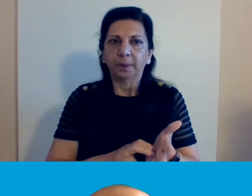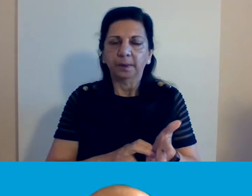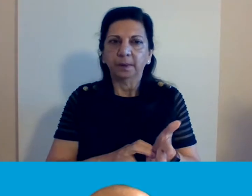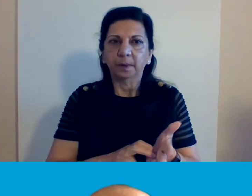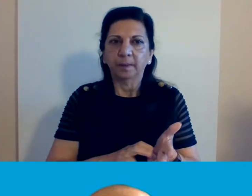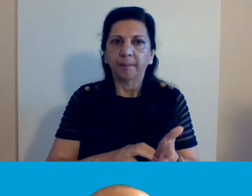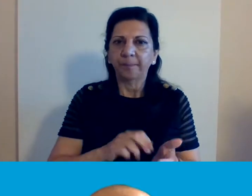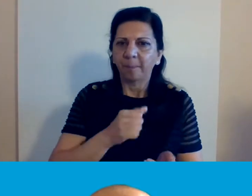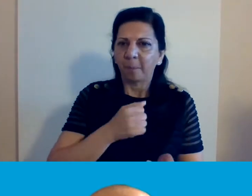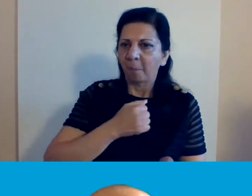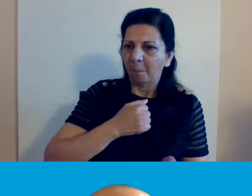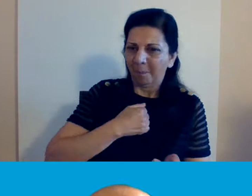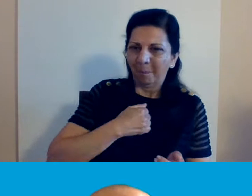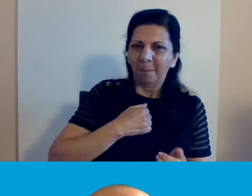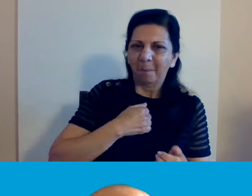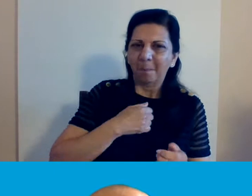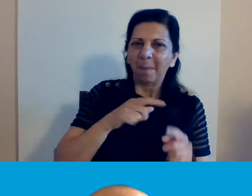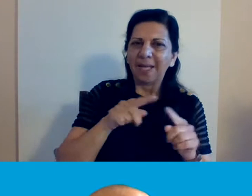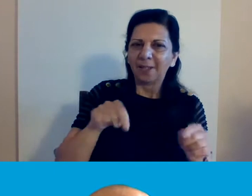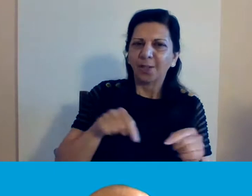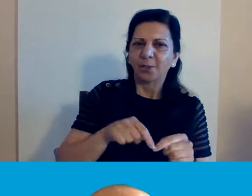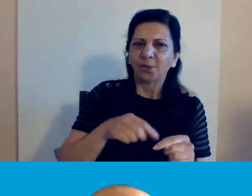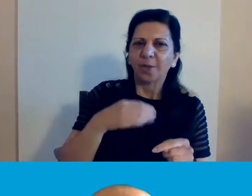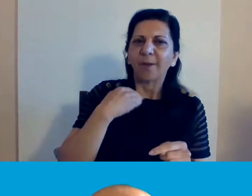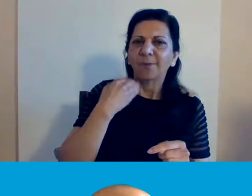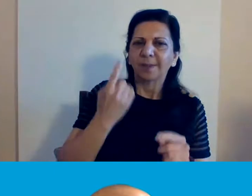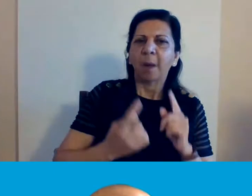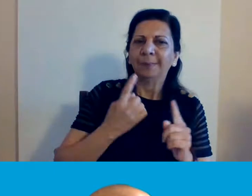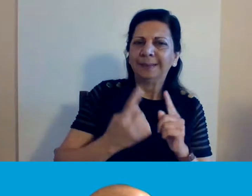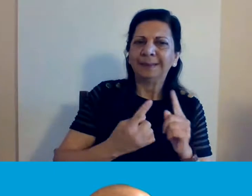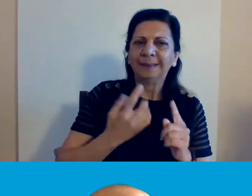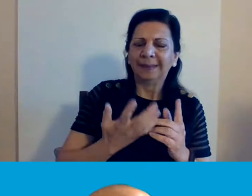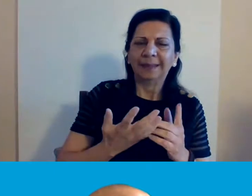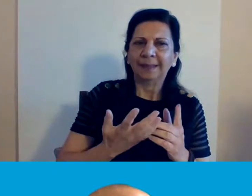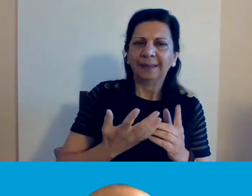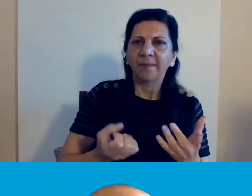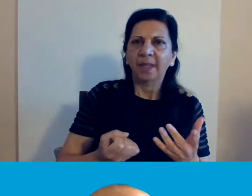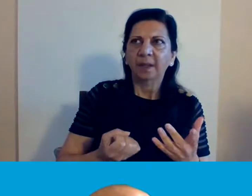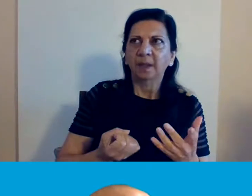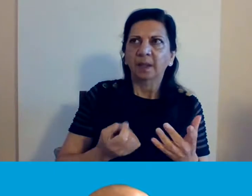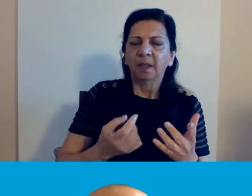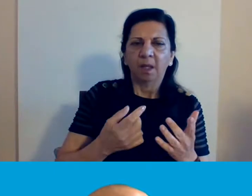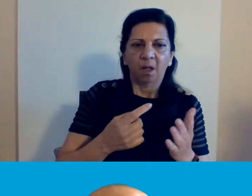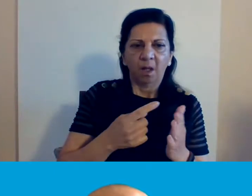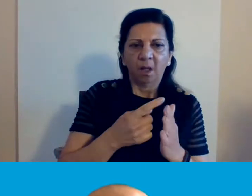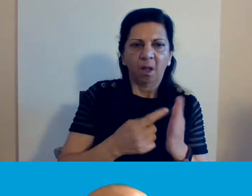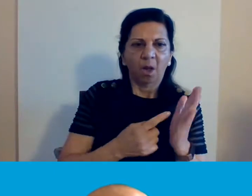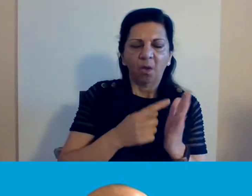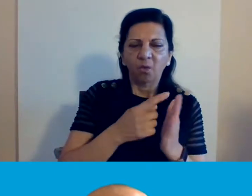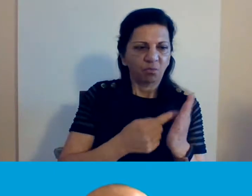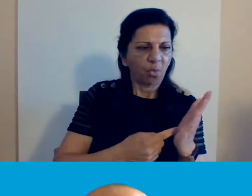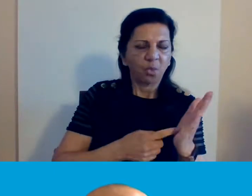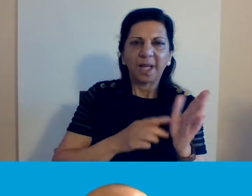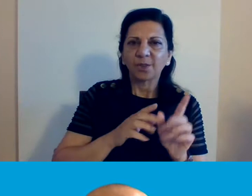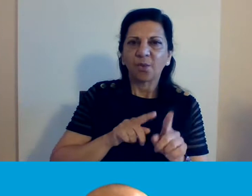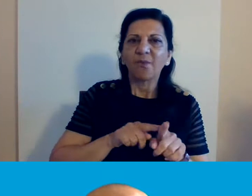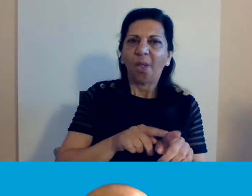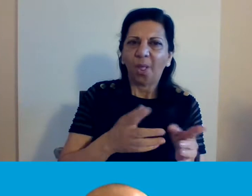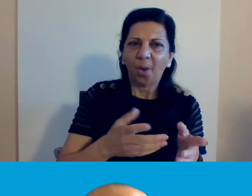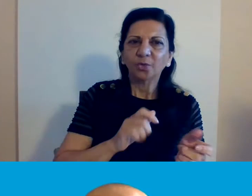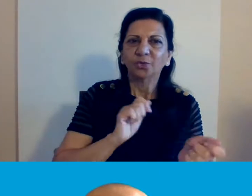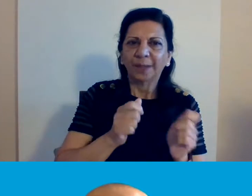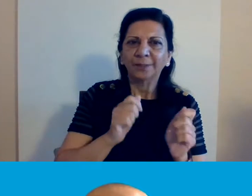meetings as the information from central government and central NHS altered. With the move